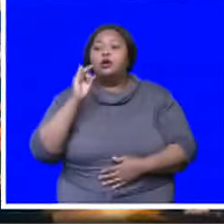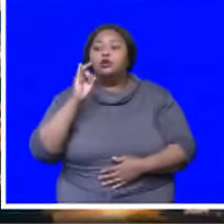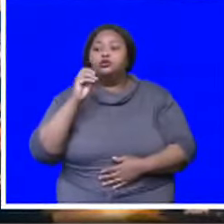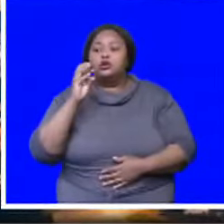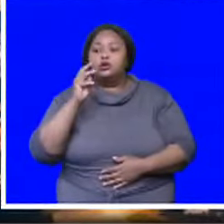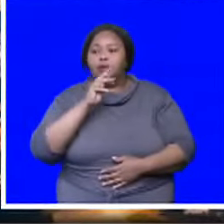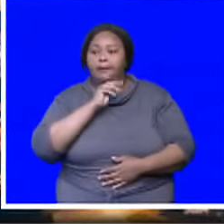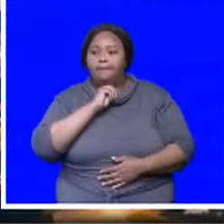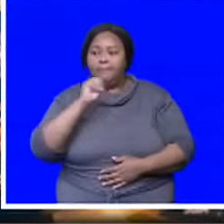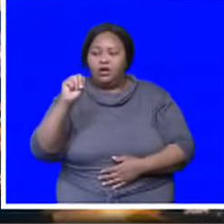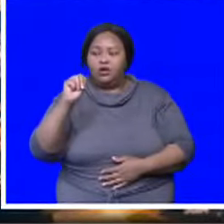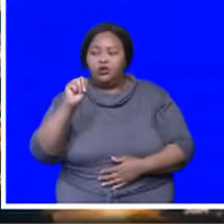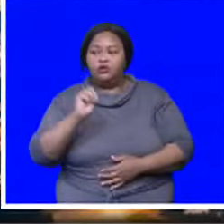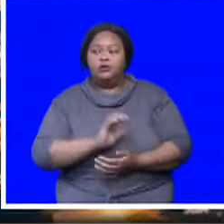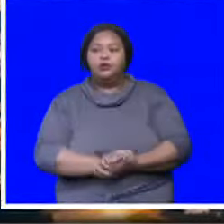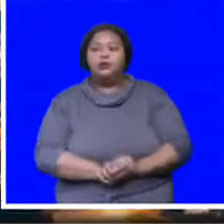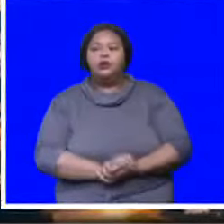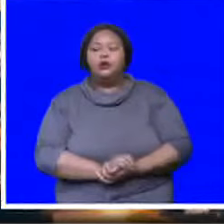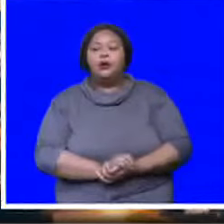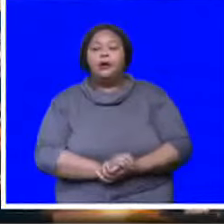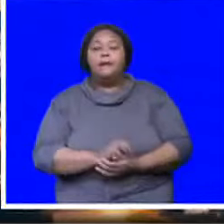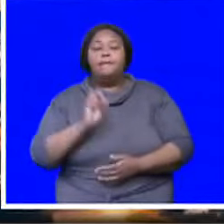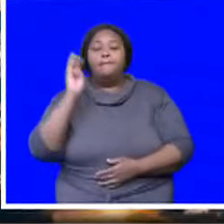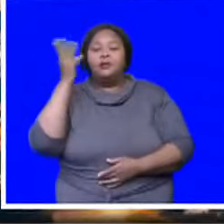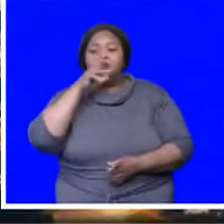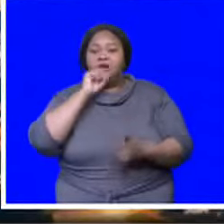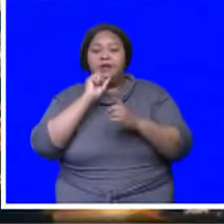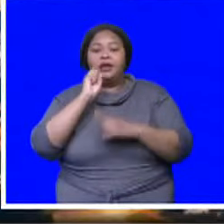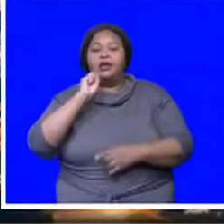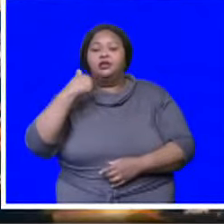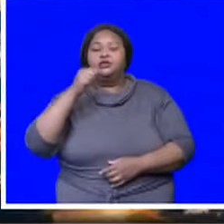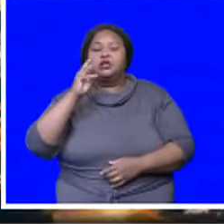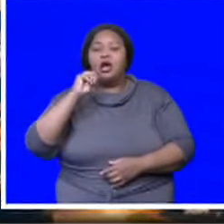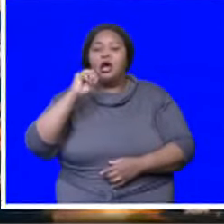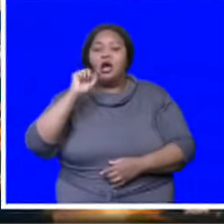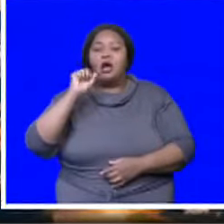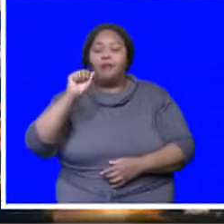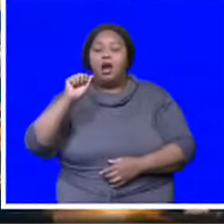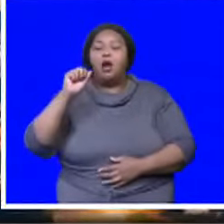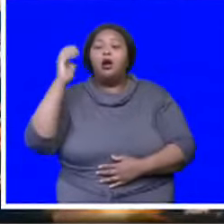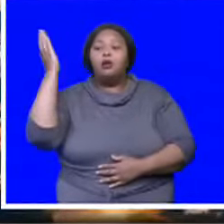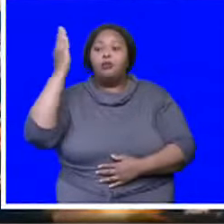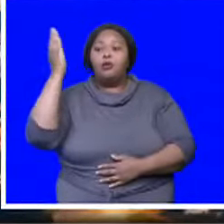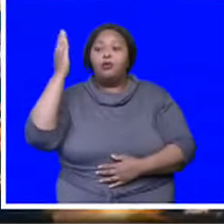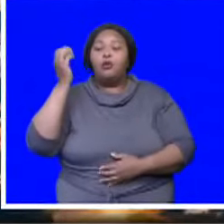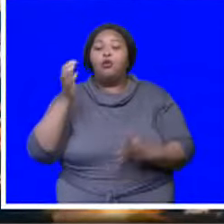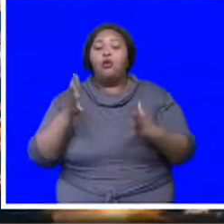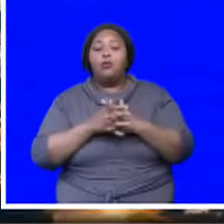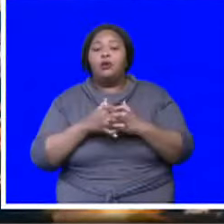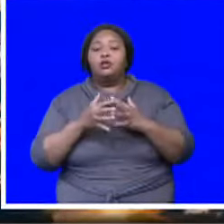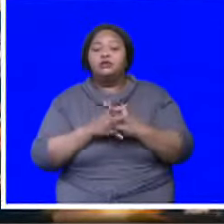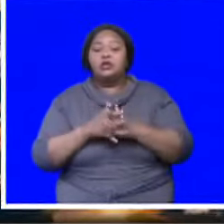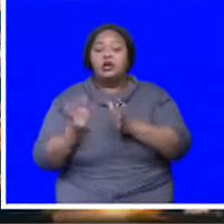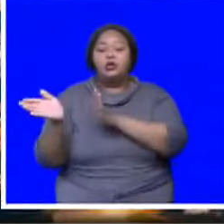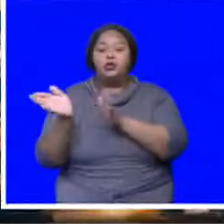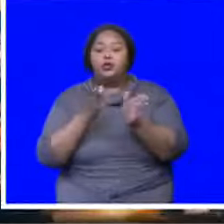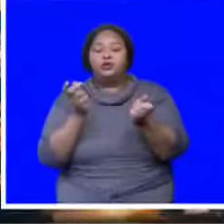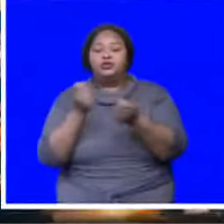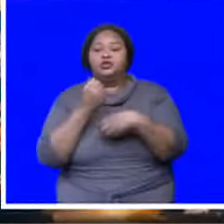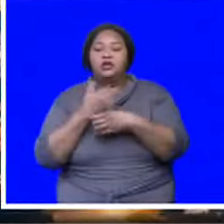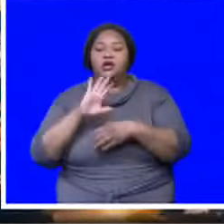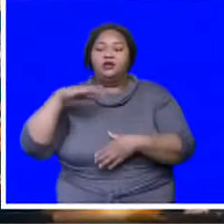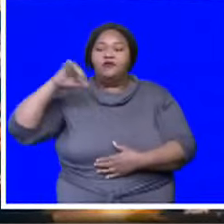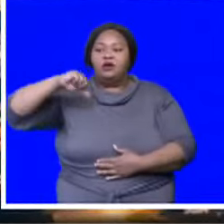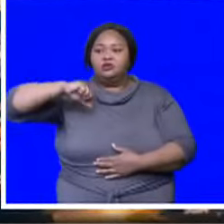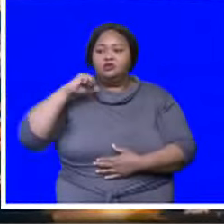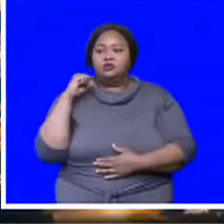COP26 President Alok Sharma during a press conference held in Glasgow, Scotland. Sharma says this will go towards scaling up